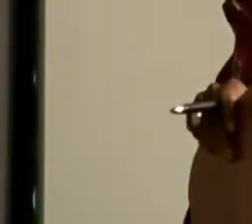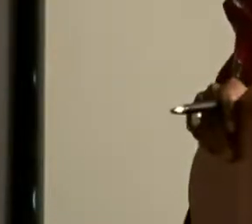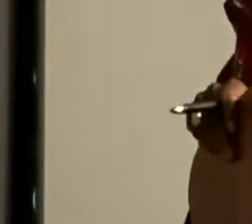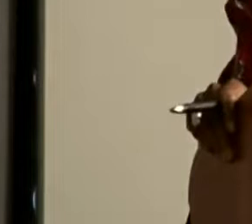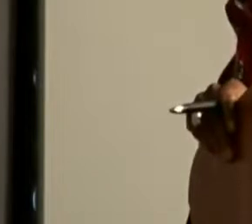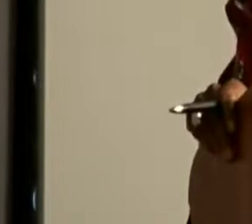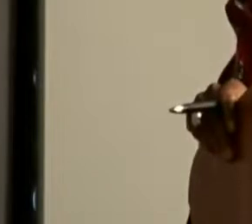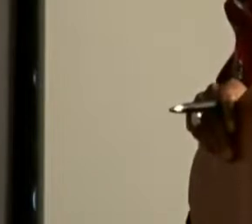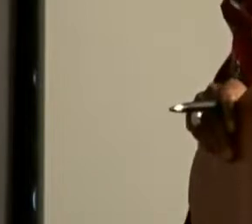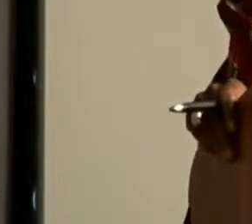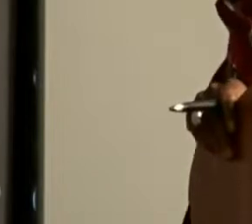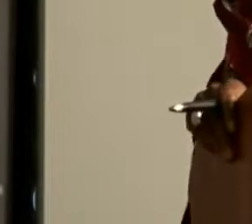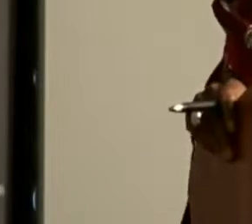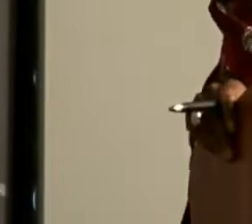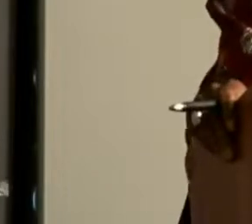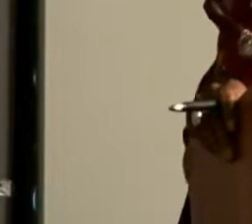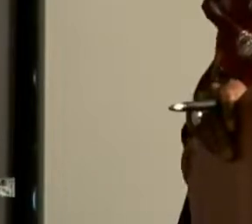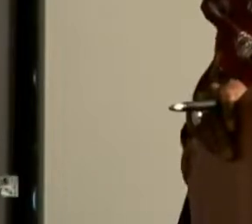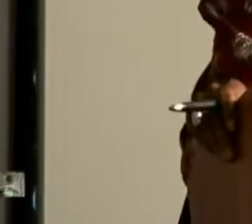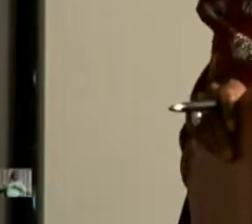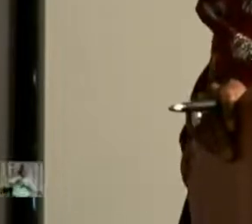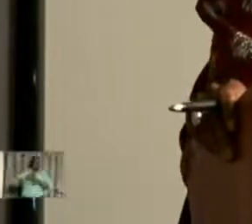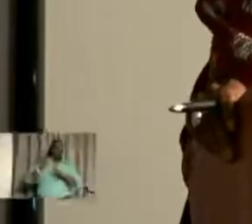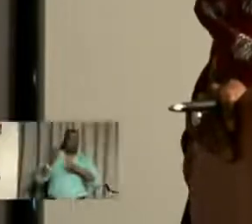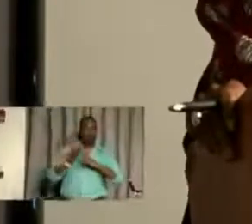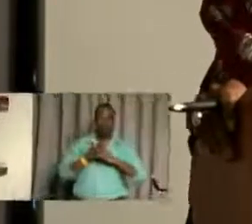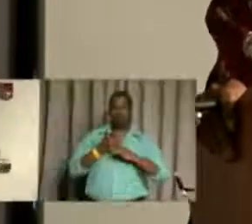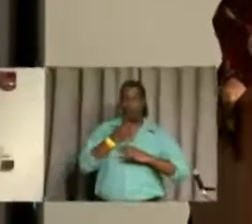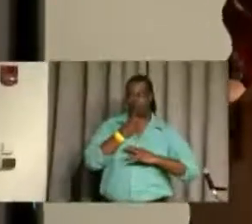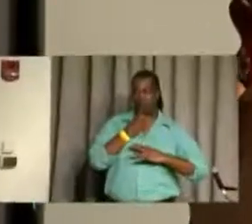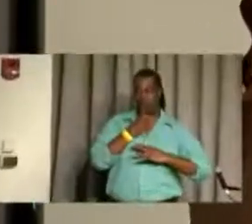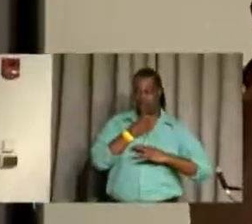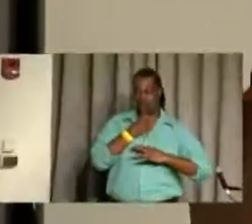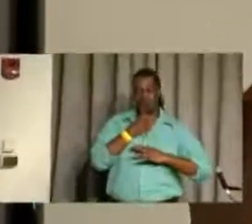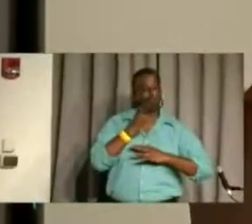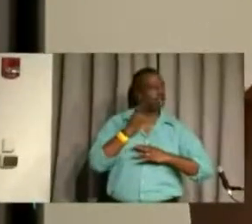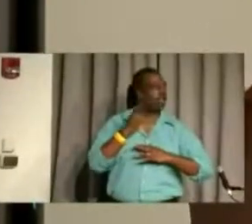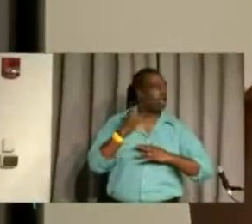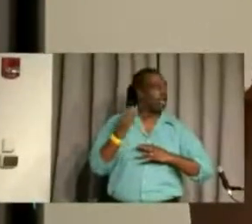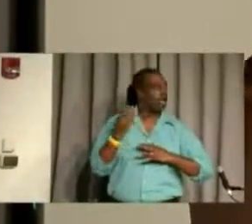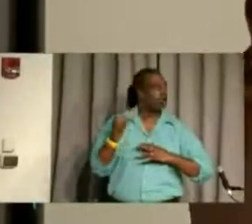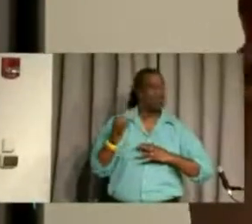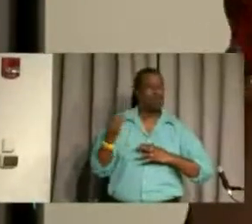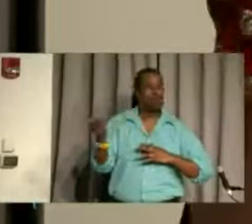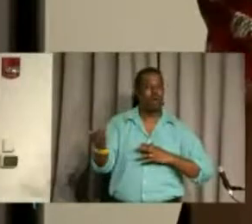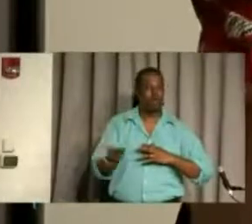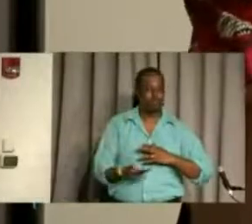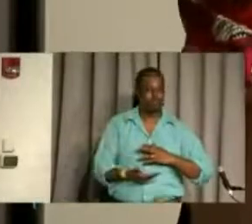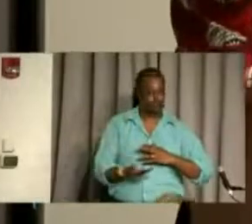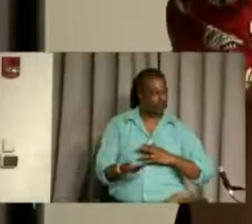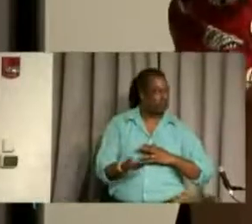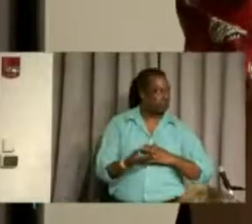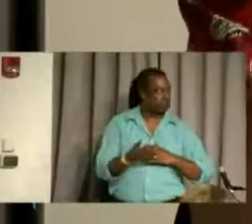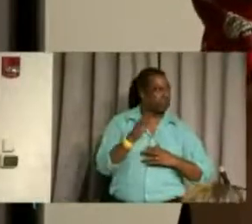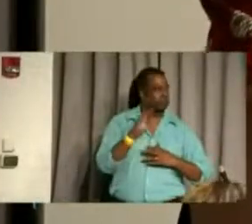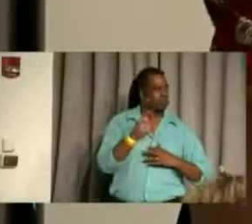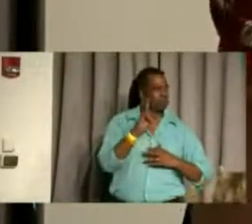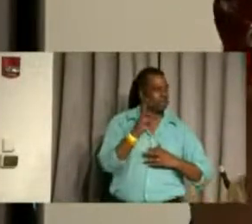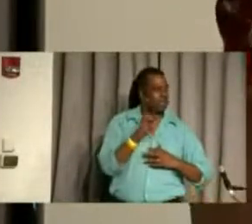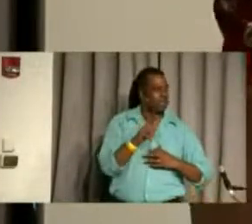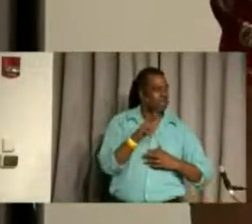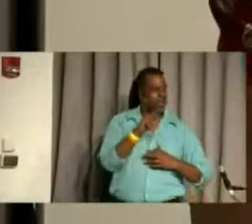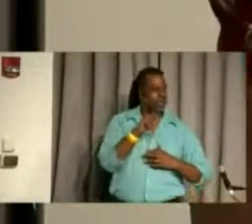brief testimony before we break for lunch, and we would like to bring forward Elder